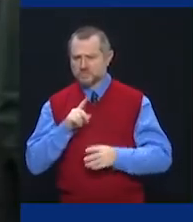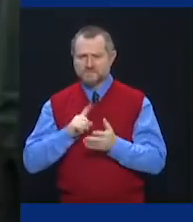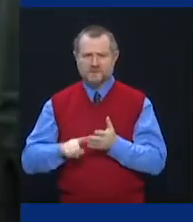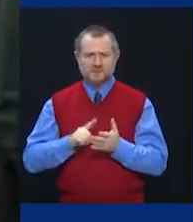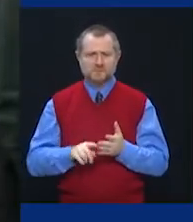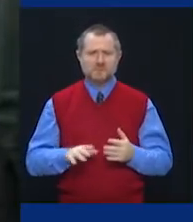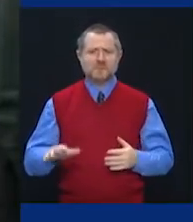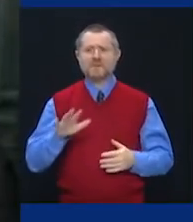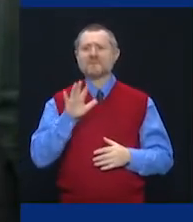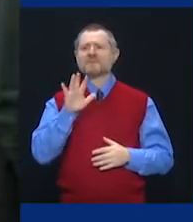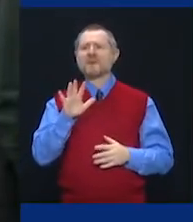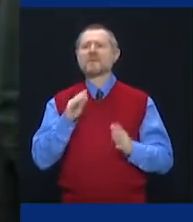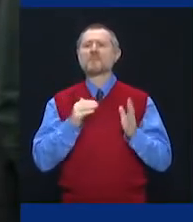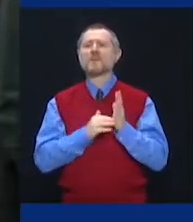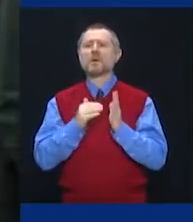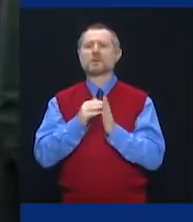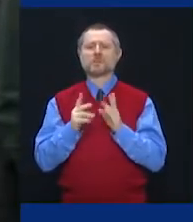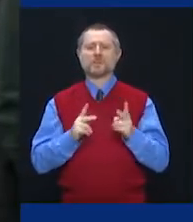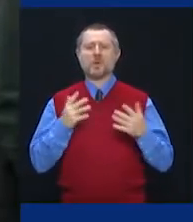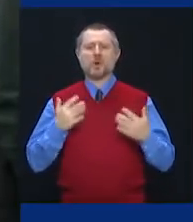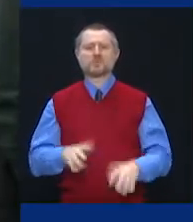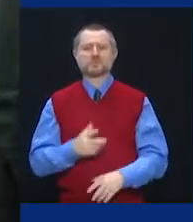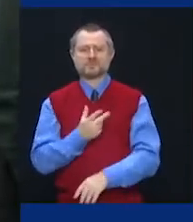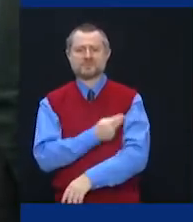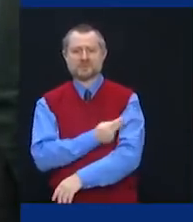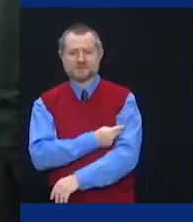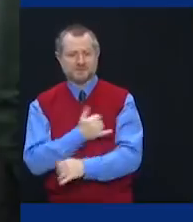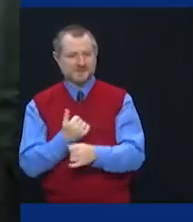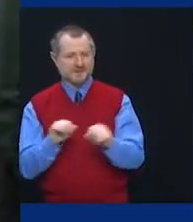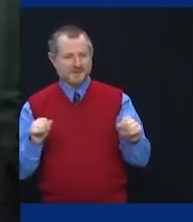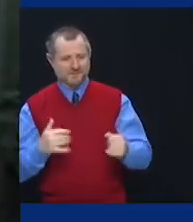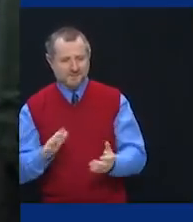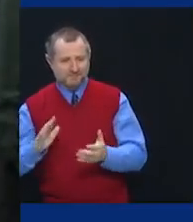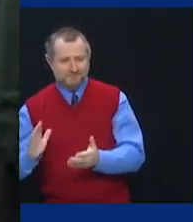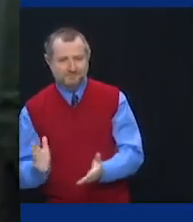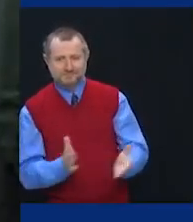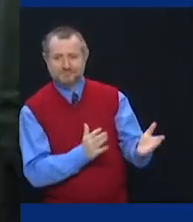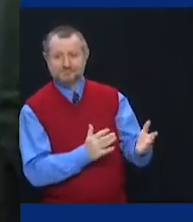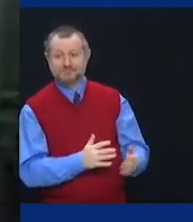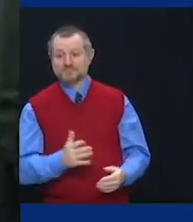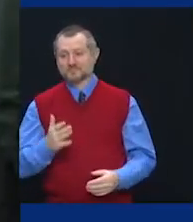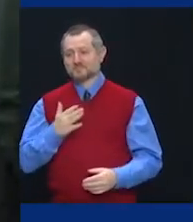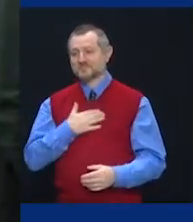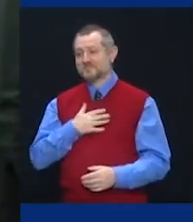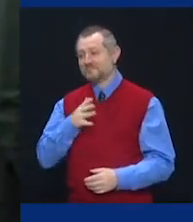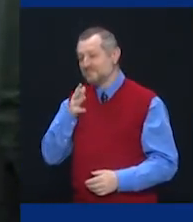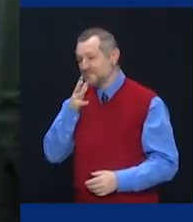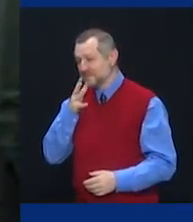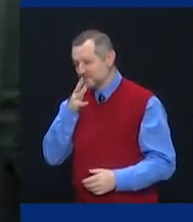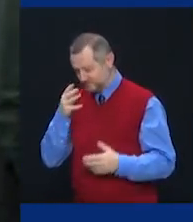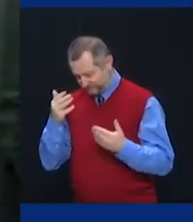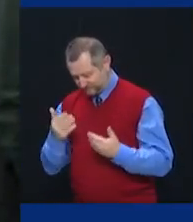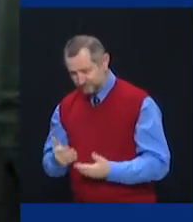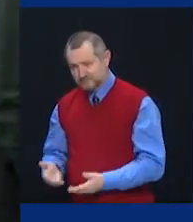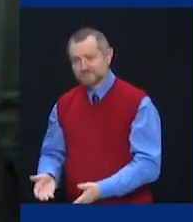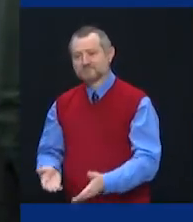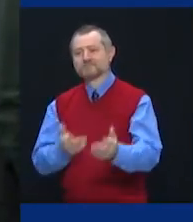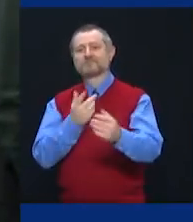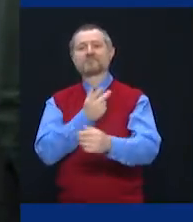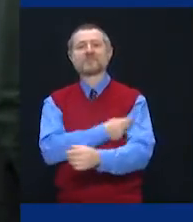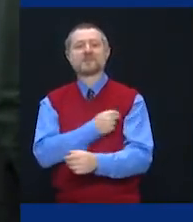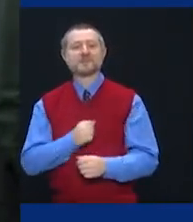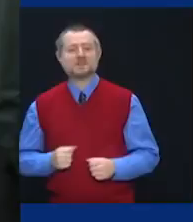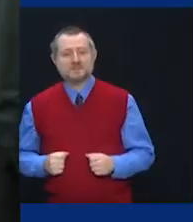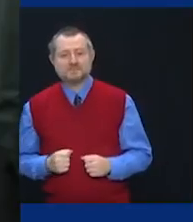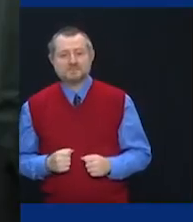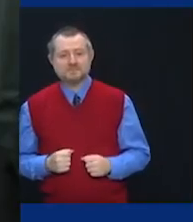people have taken this vaccine. It is safe. I'm telling you, my mother, I recommended the vaccine to. I'm